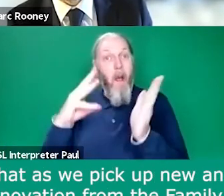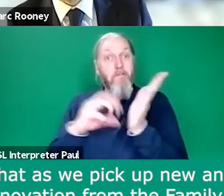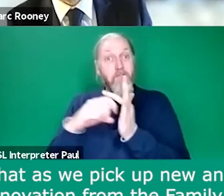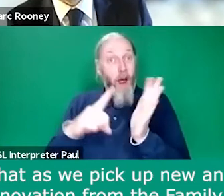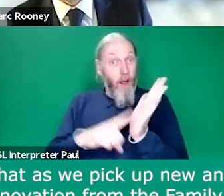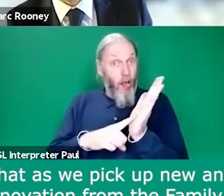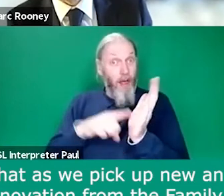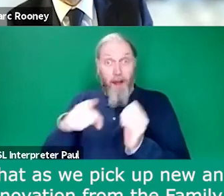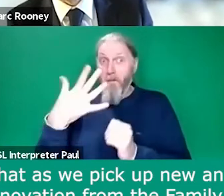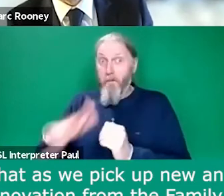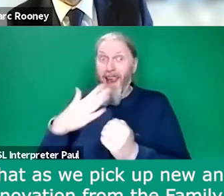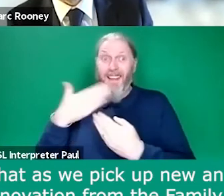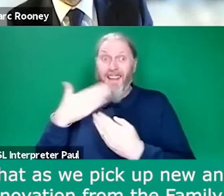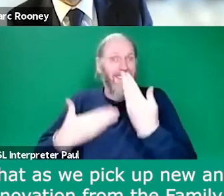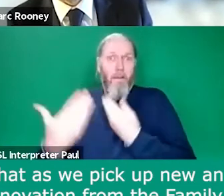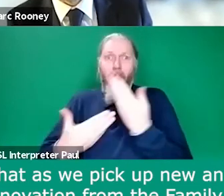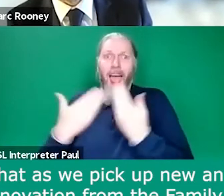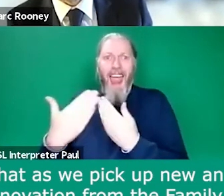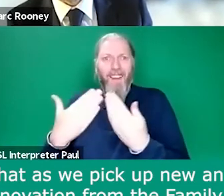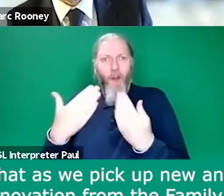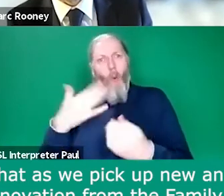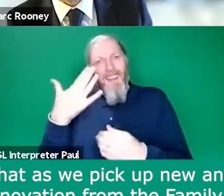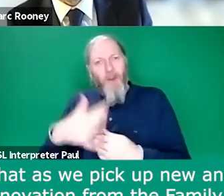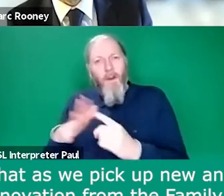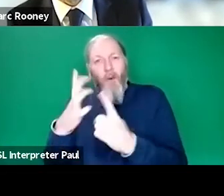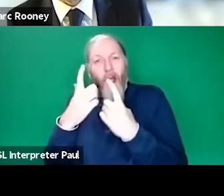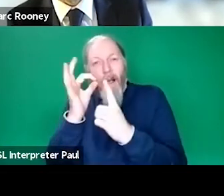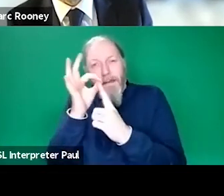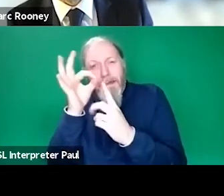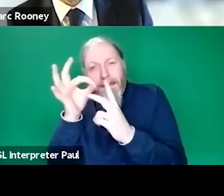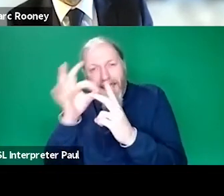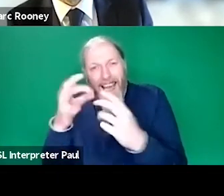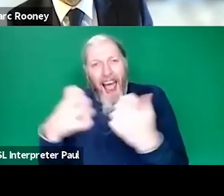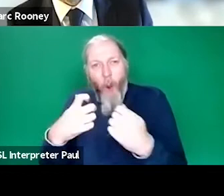pick up new and emerging innovation from the Family Hubs model.